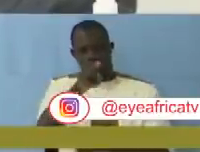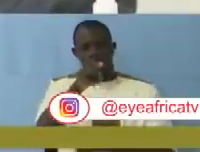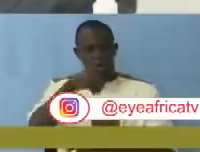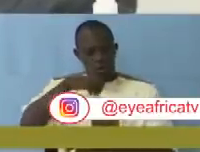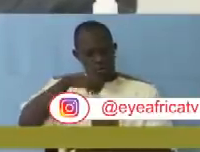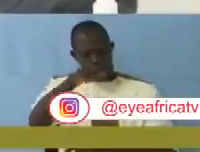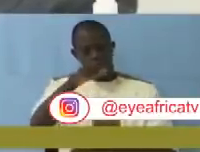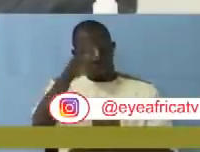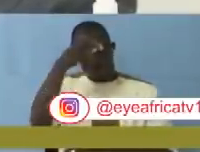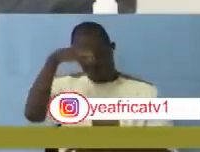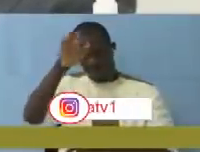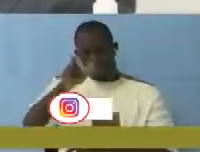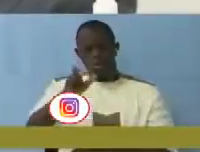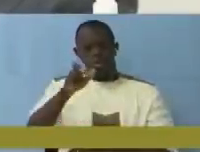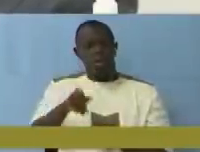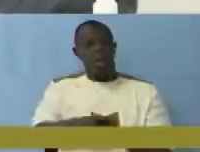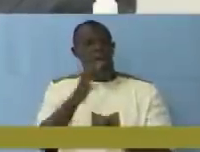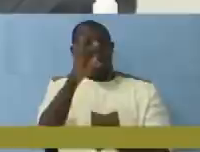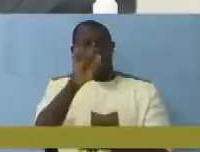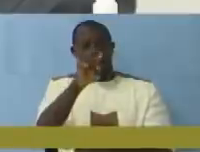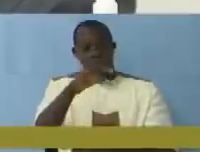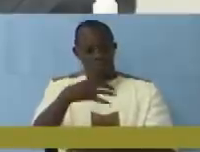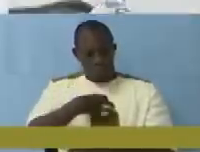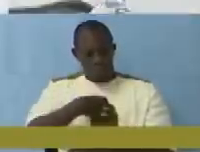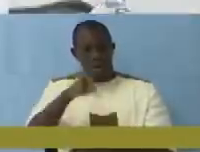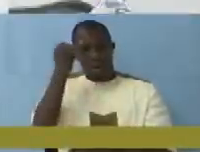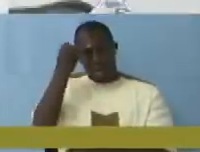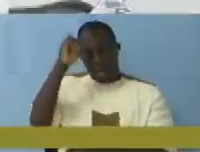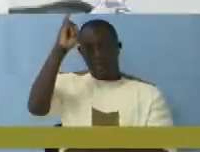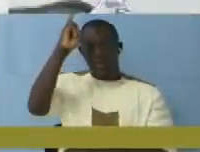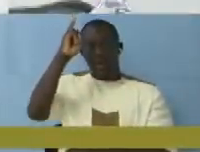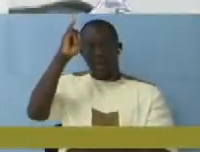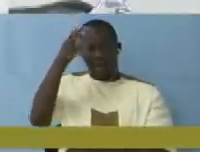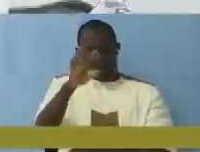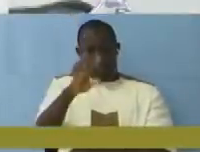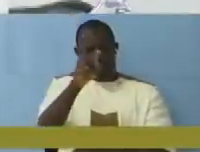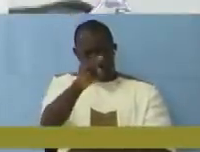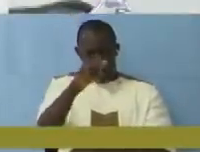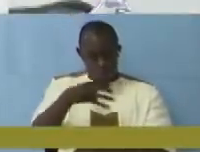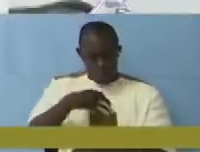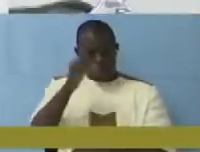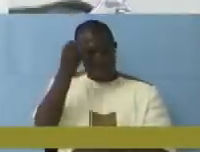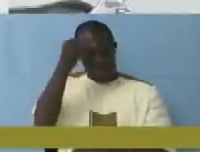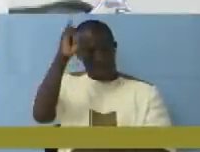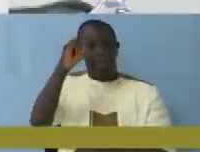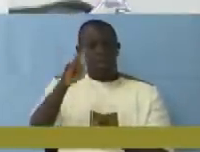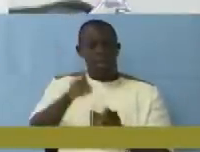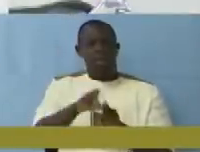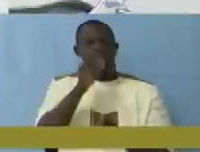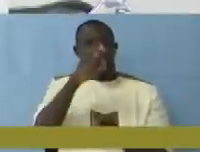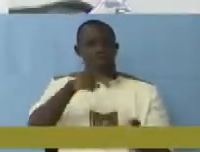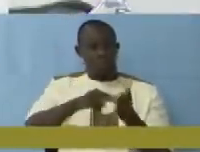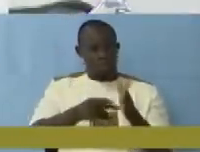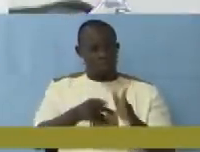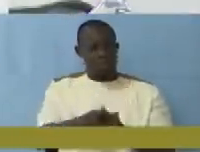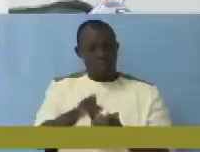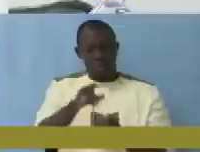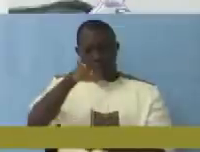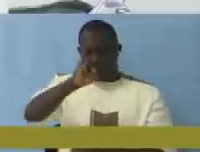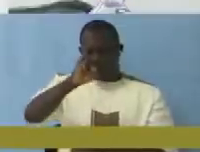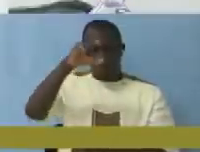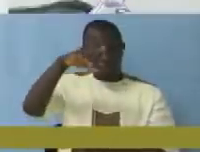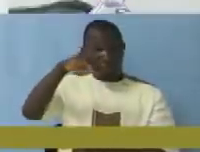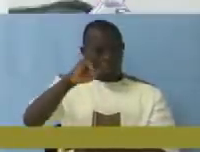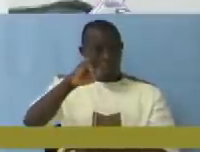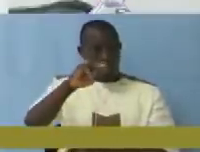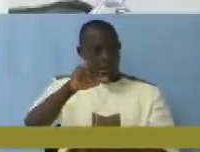moldi commission ye jam if you want to suggest that counter-espionage unit was the unit that was conducting investigations. yi